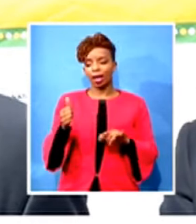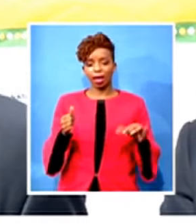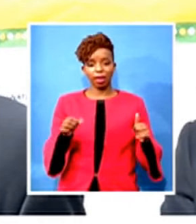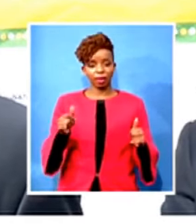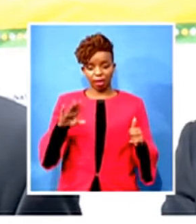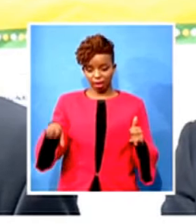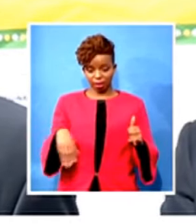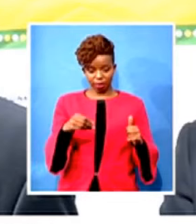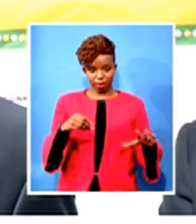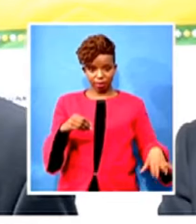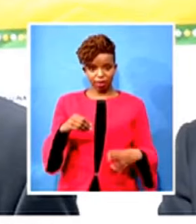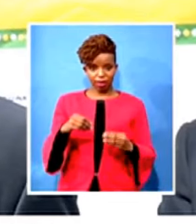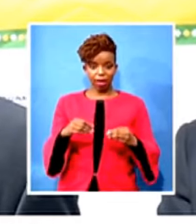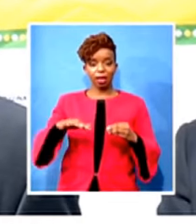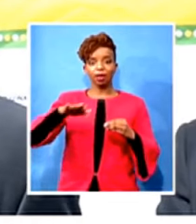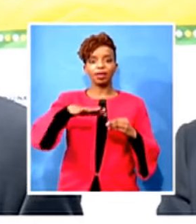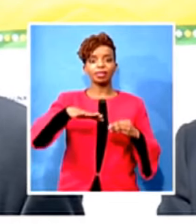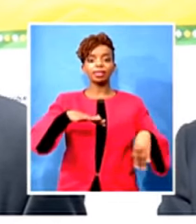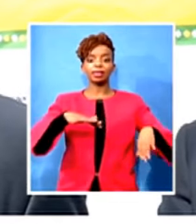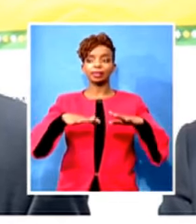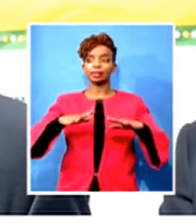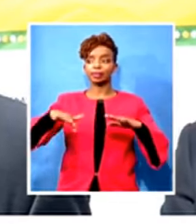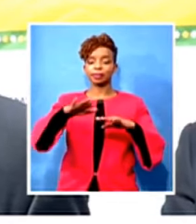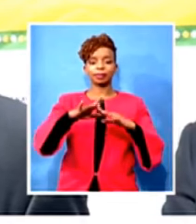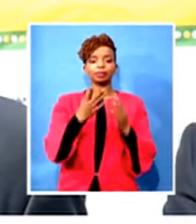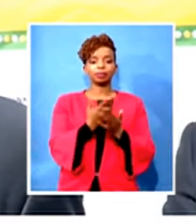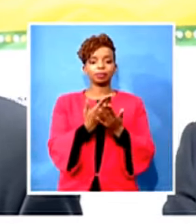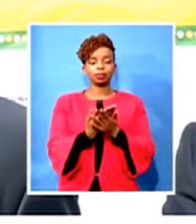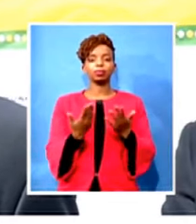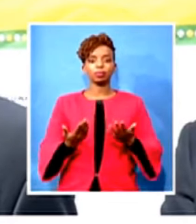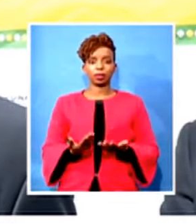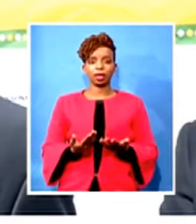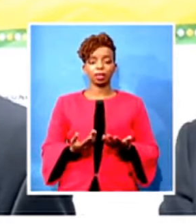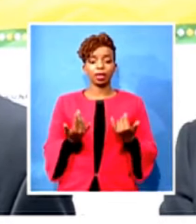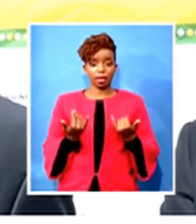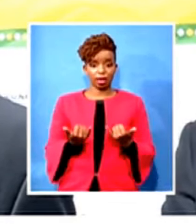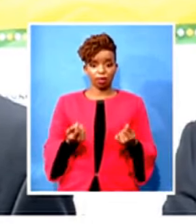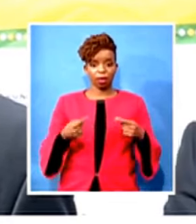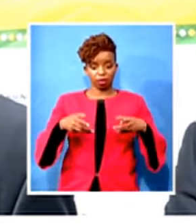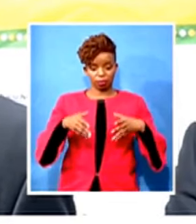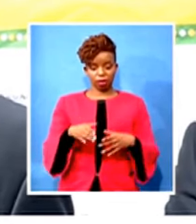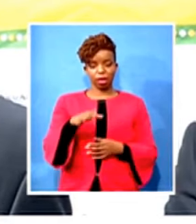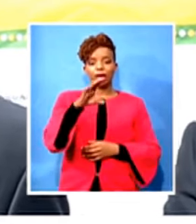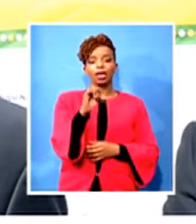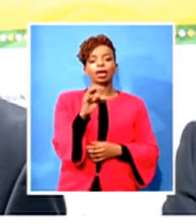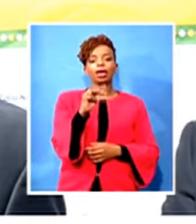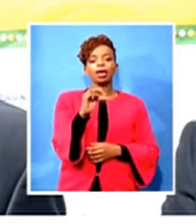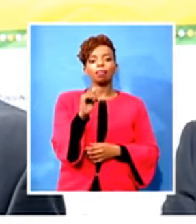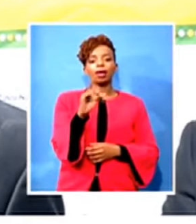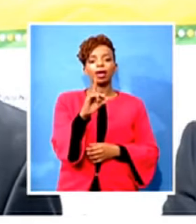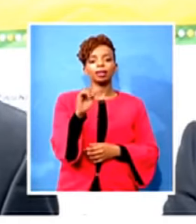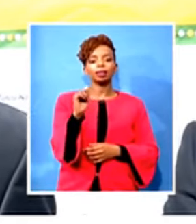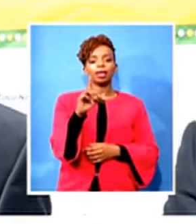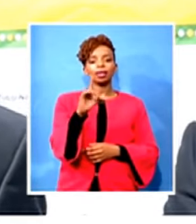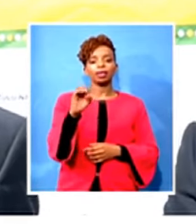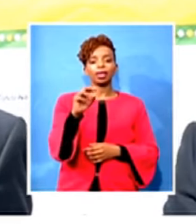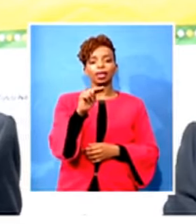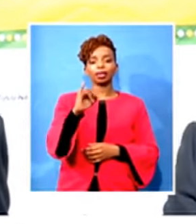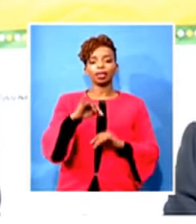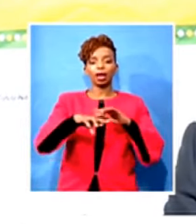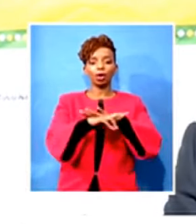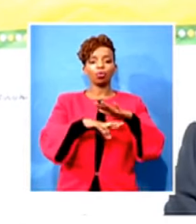this Madadeni, which is one of the larger regional hospitals, and we've got reports about